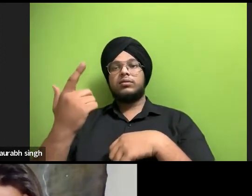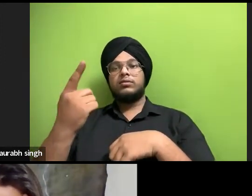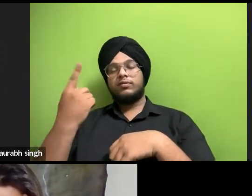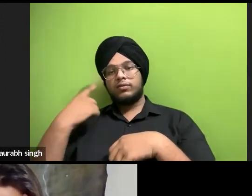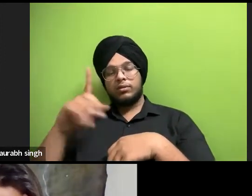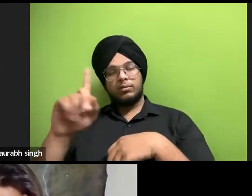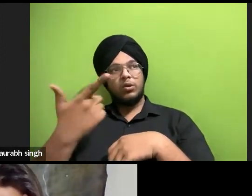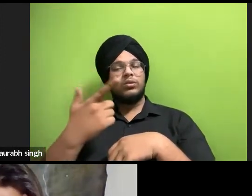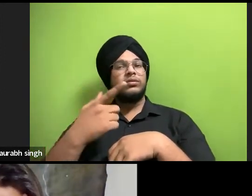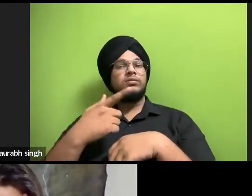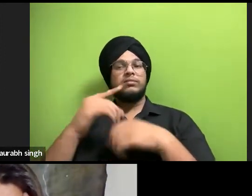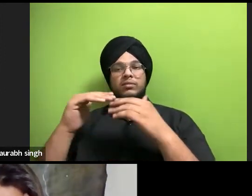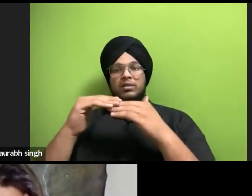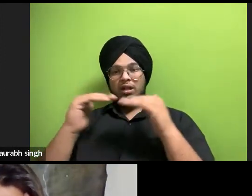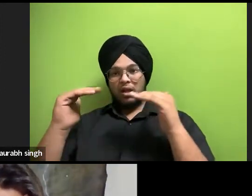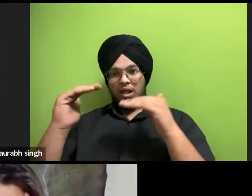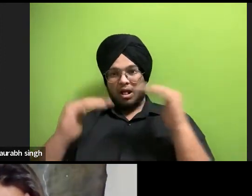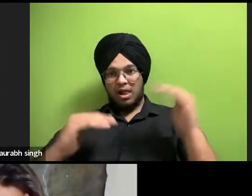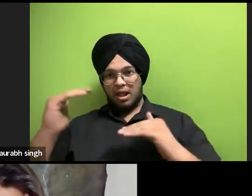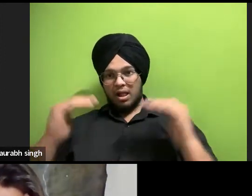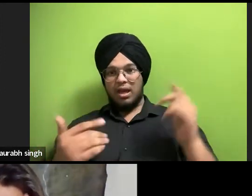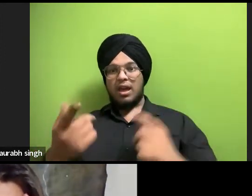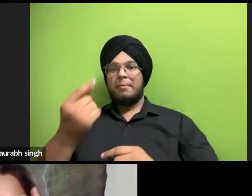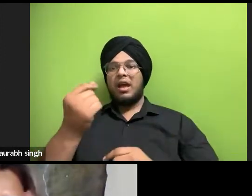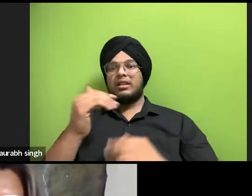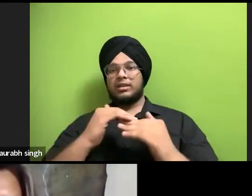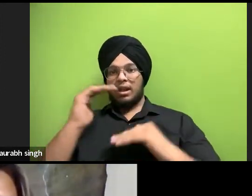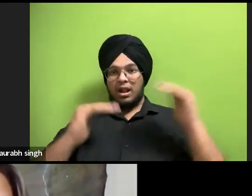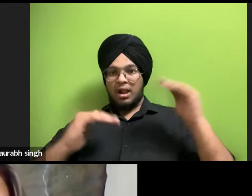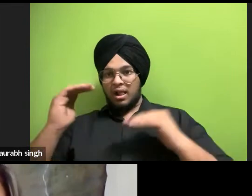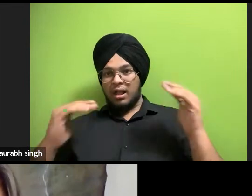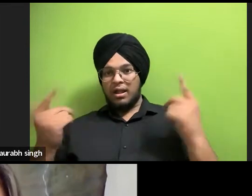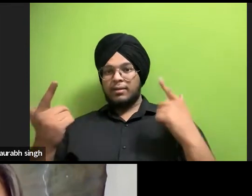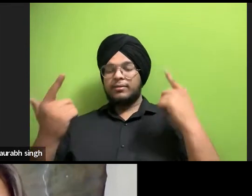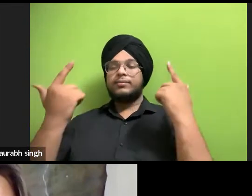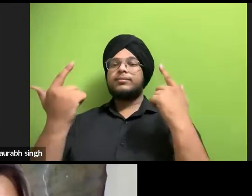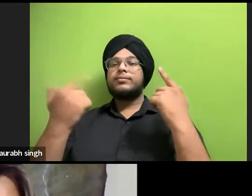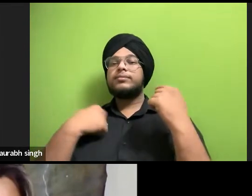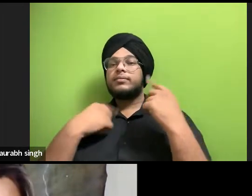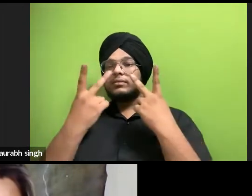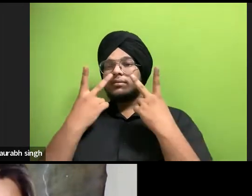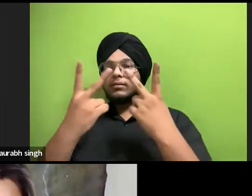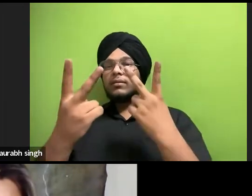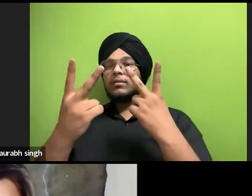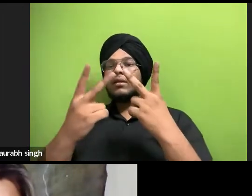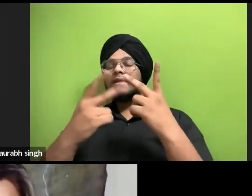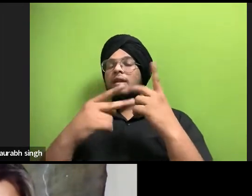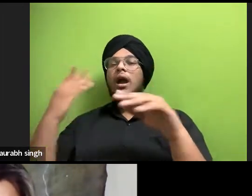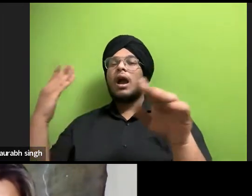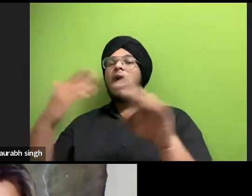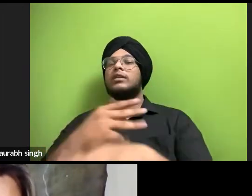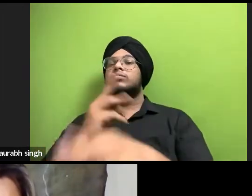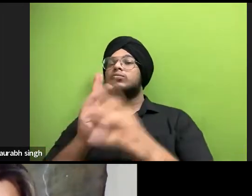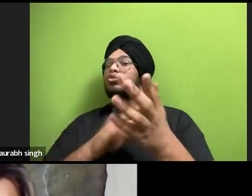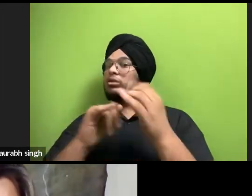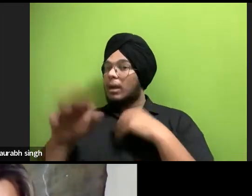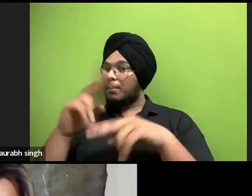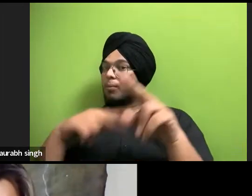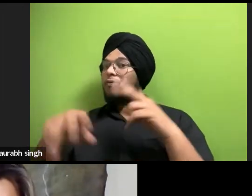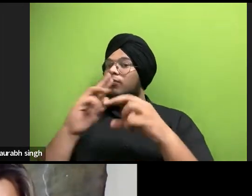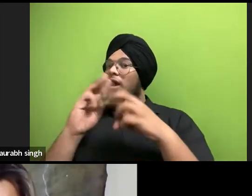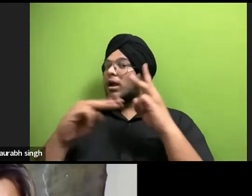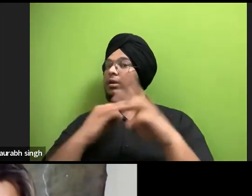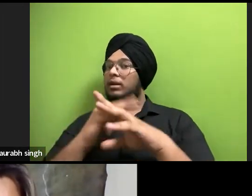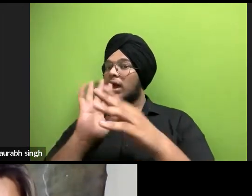racism, authoritarianism, economic inequalities. And we've also seen the impact it has had on the museum world. Hong